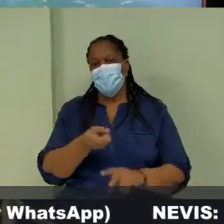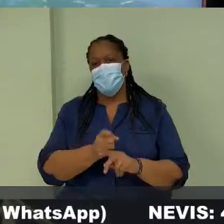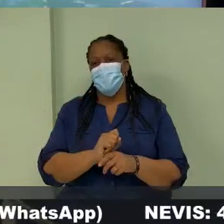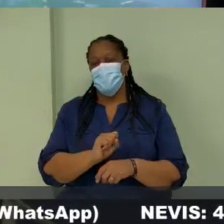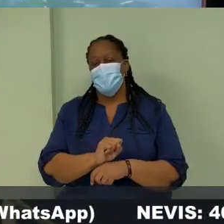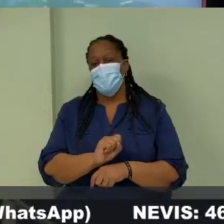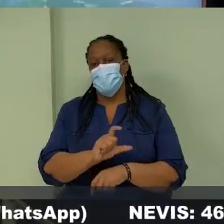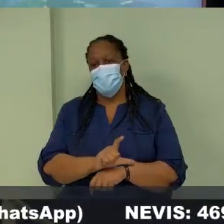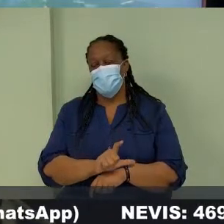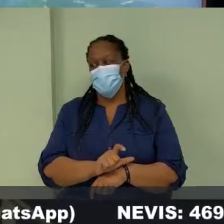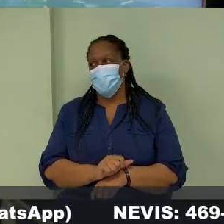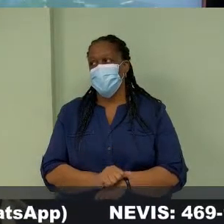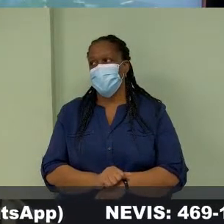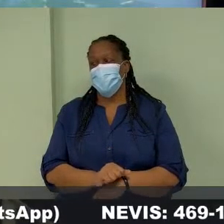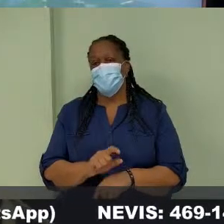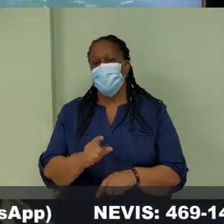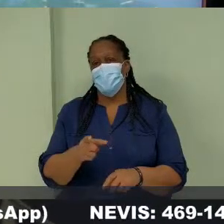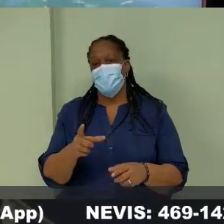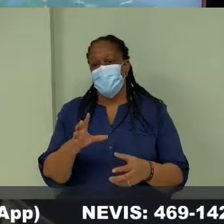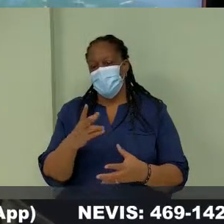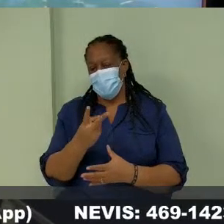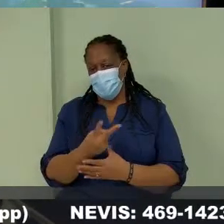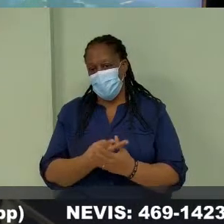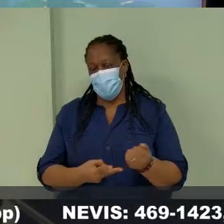both developed